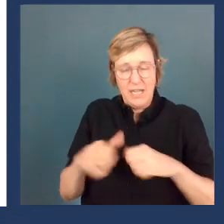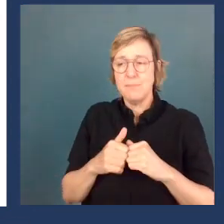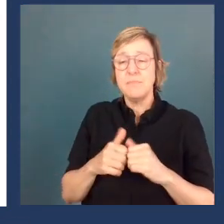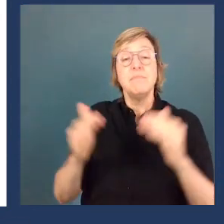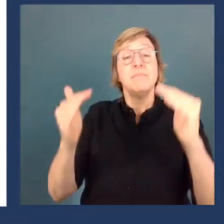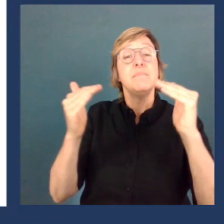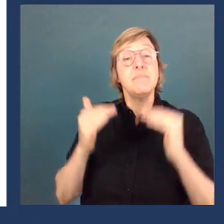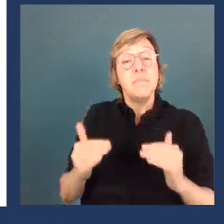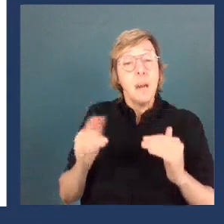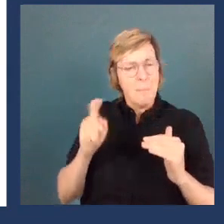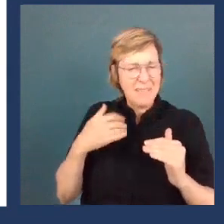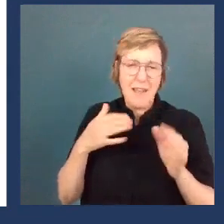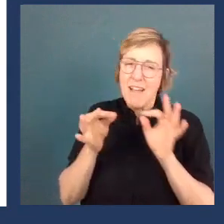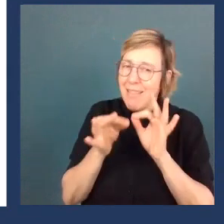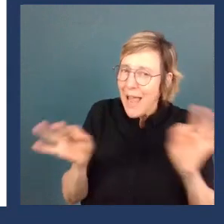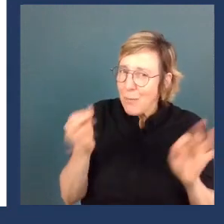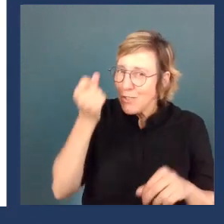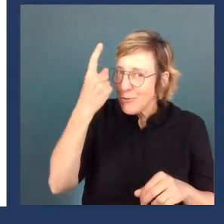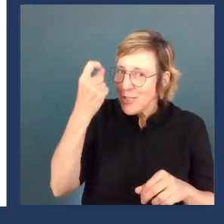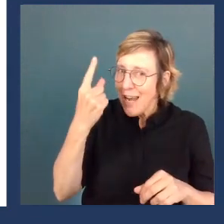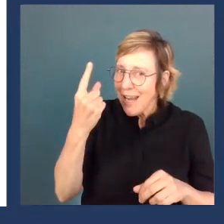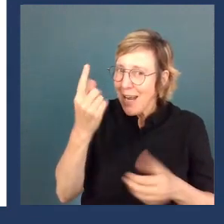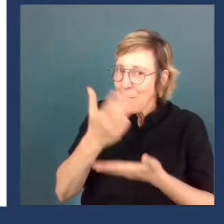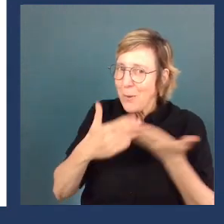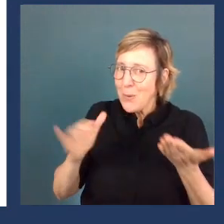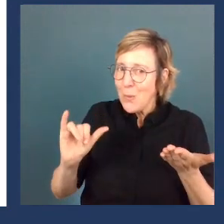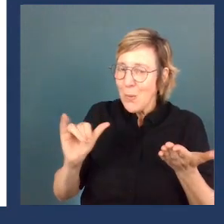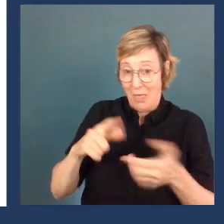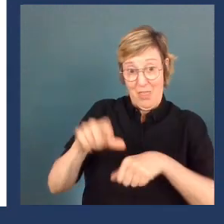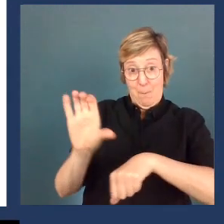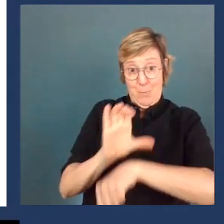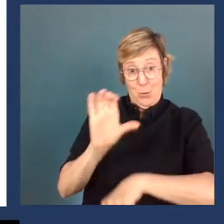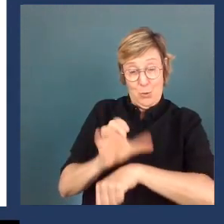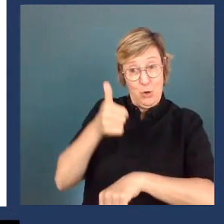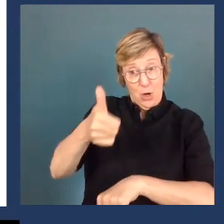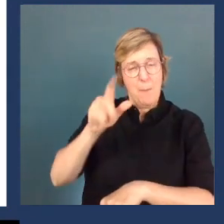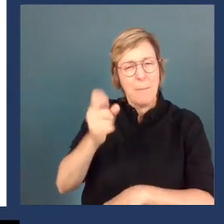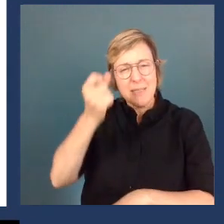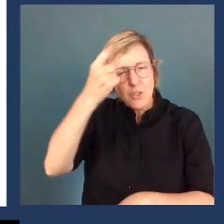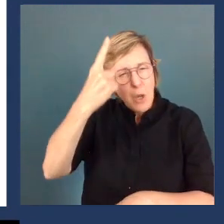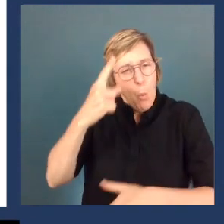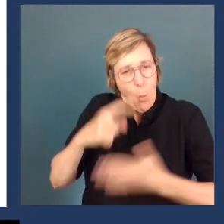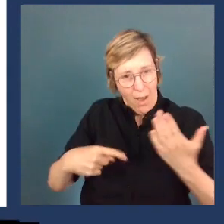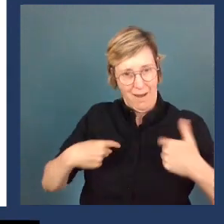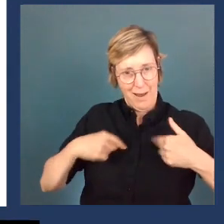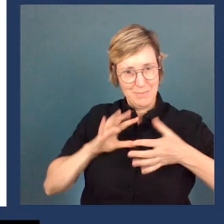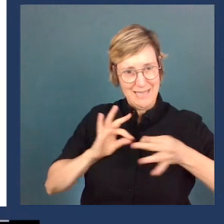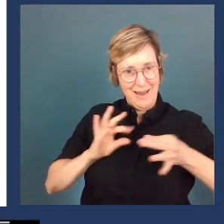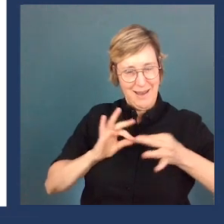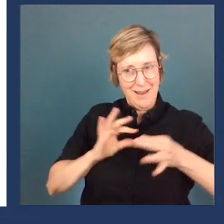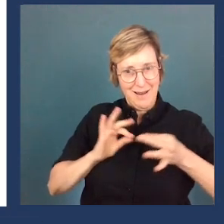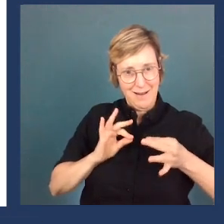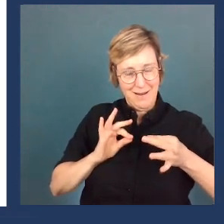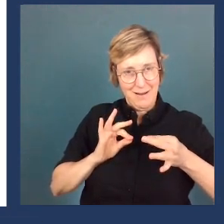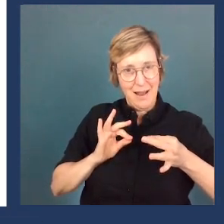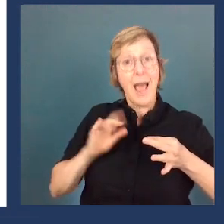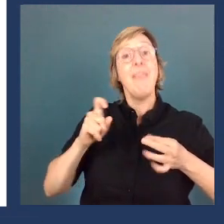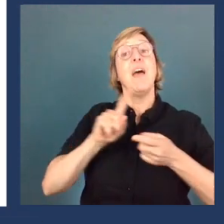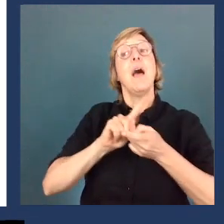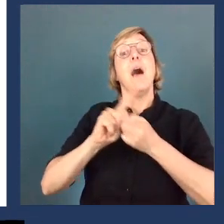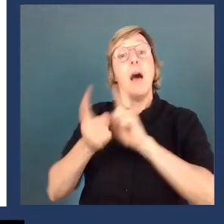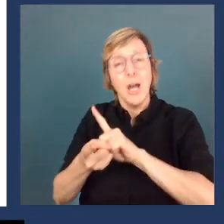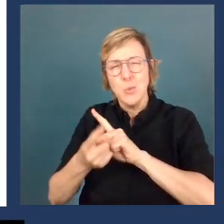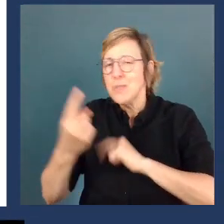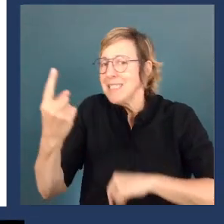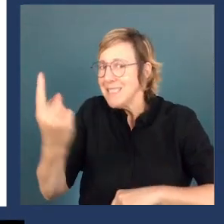language understanding component, where you want the computer to understand what is it that the person is saying and converting that into something that